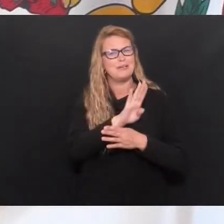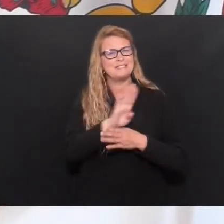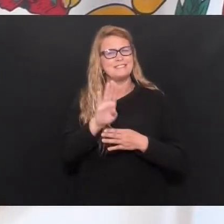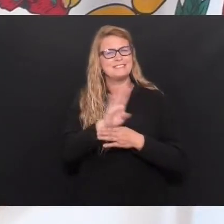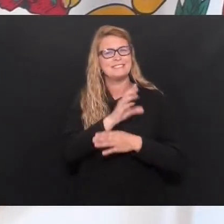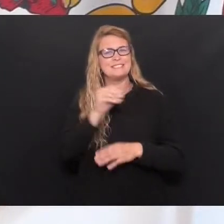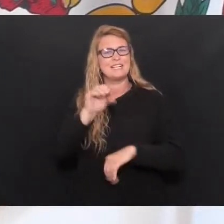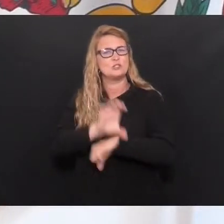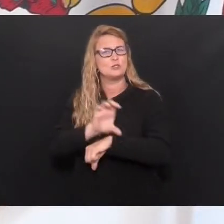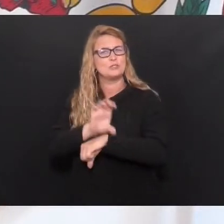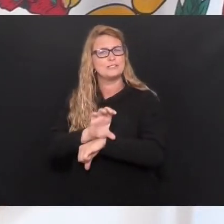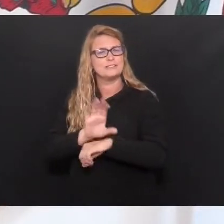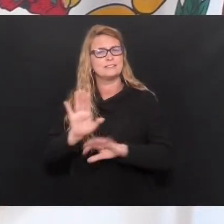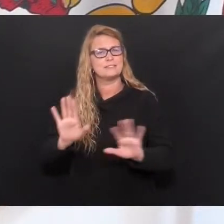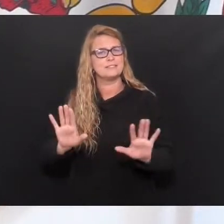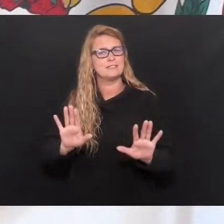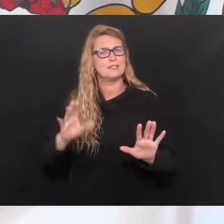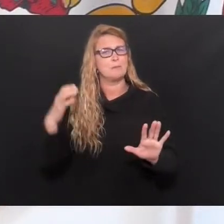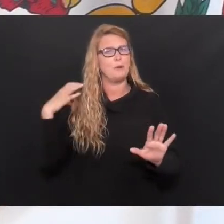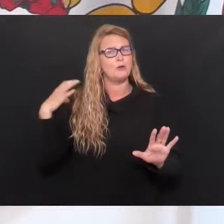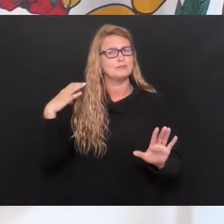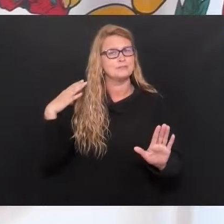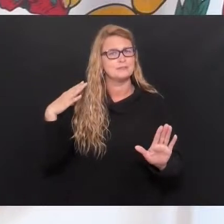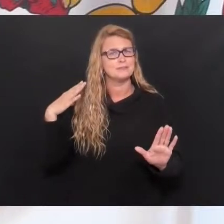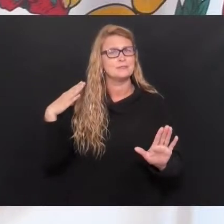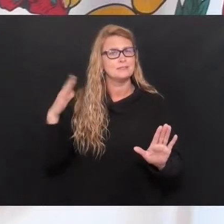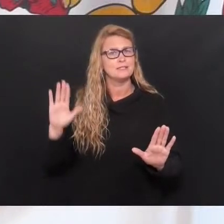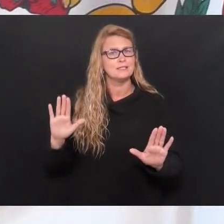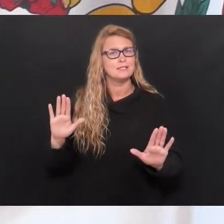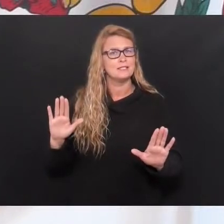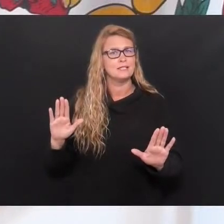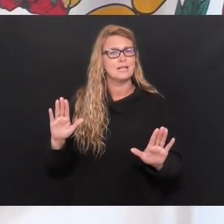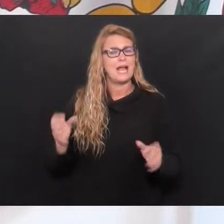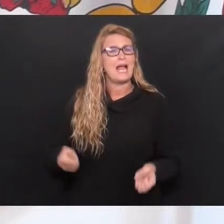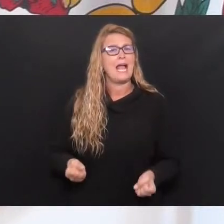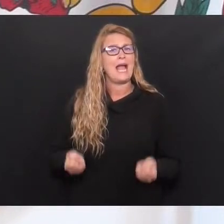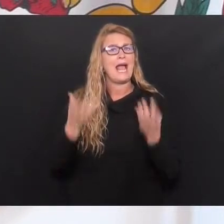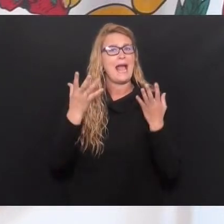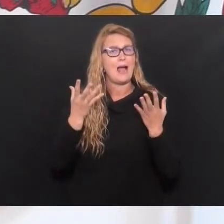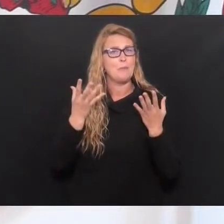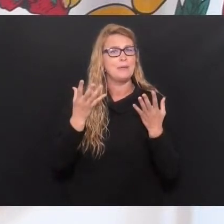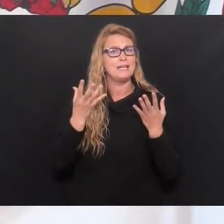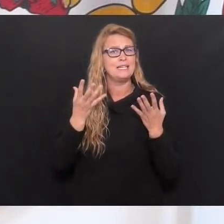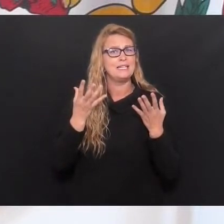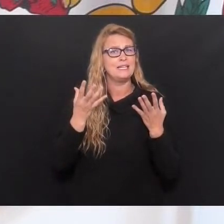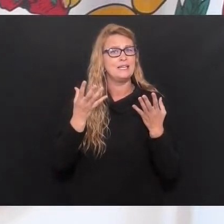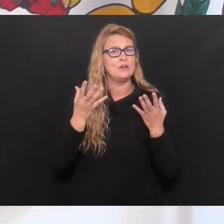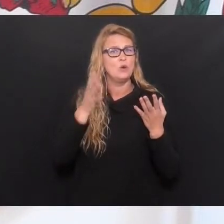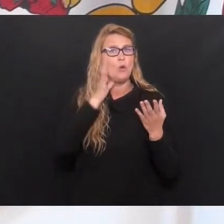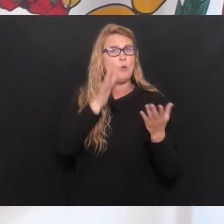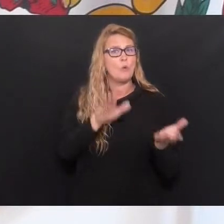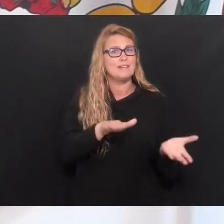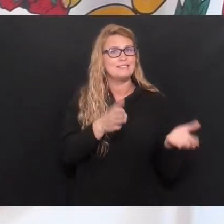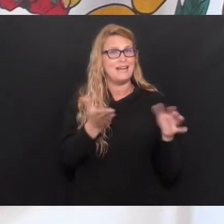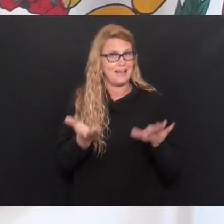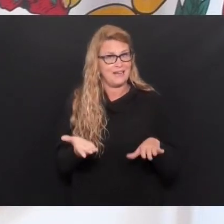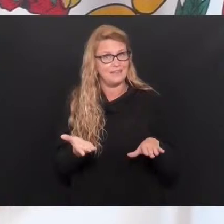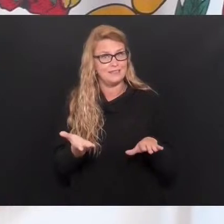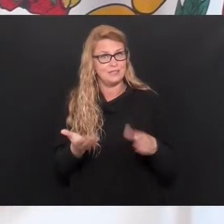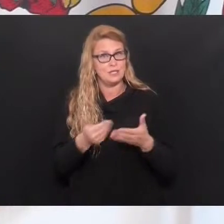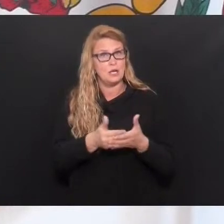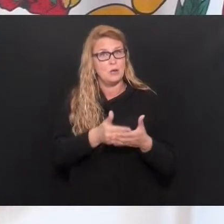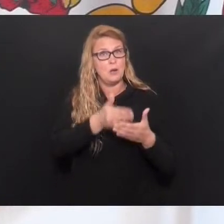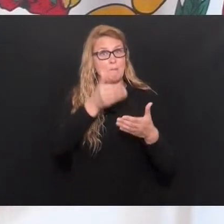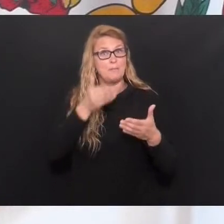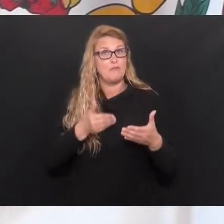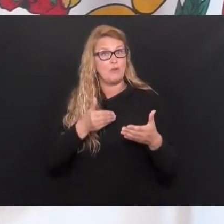our churches, boss, how many are going to have to die before